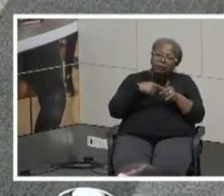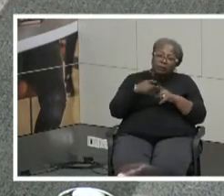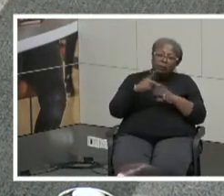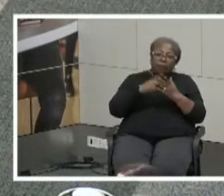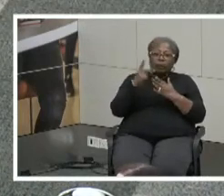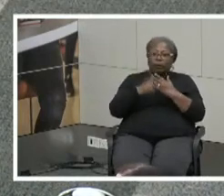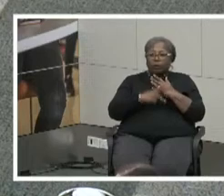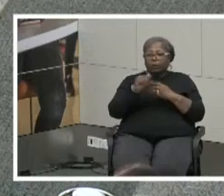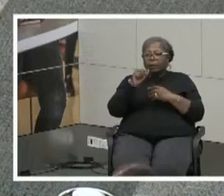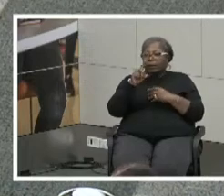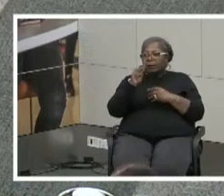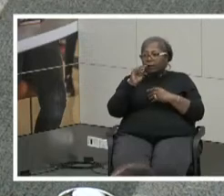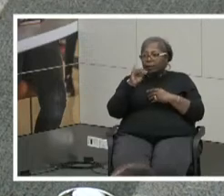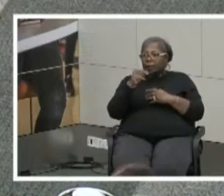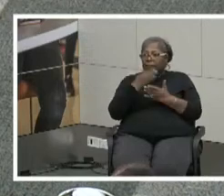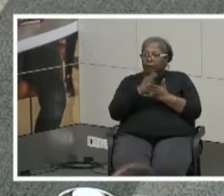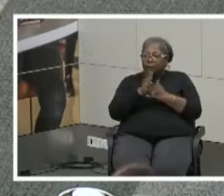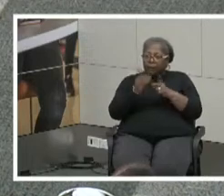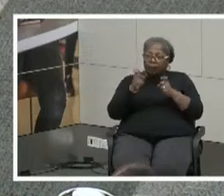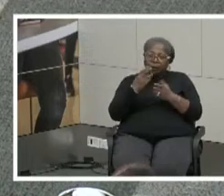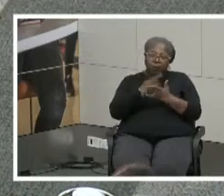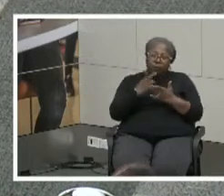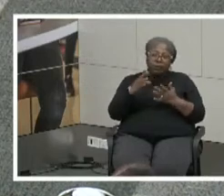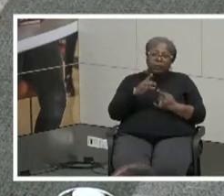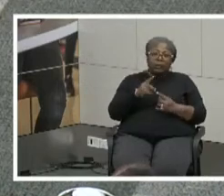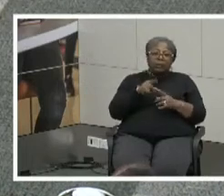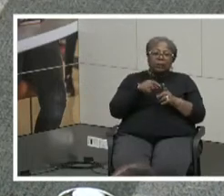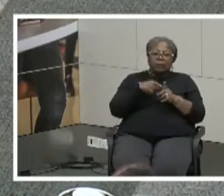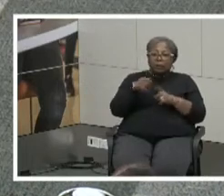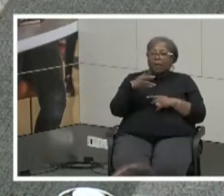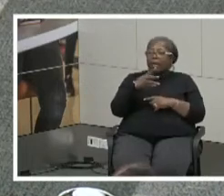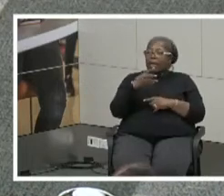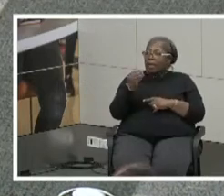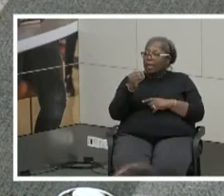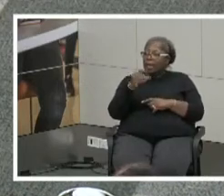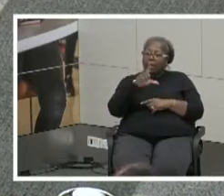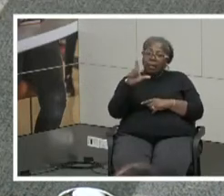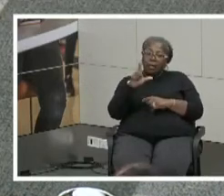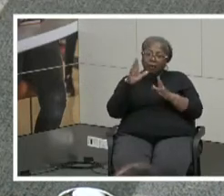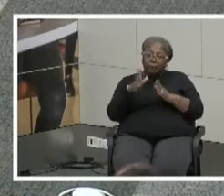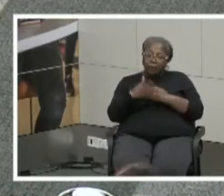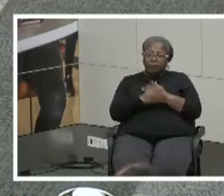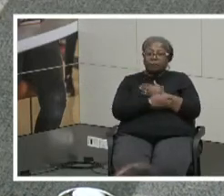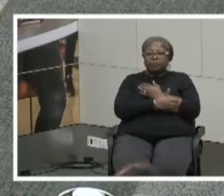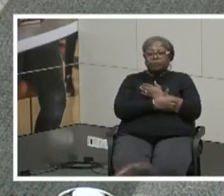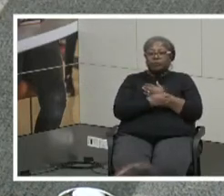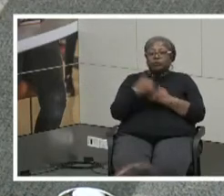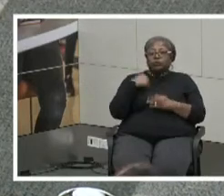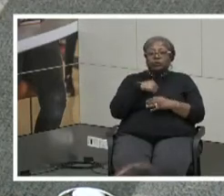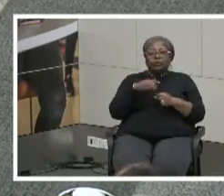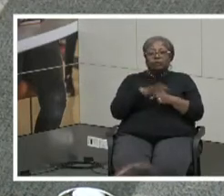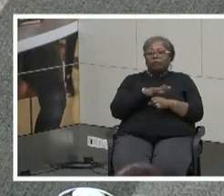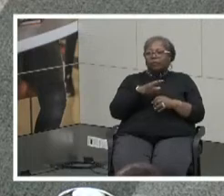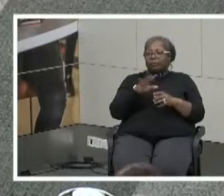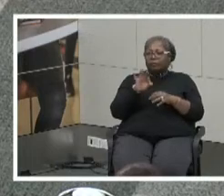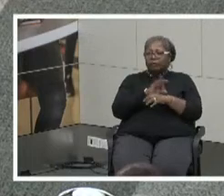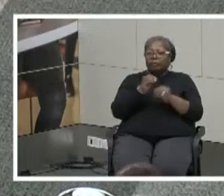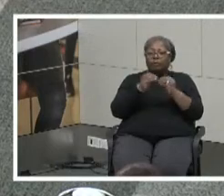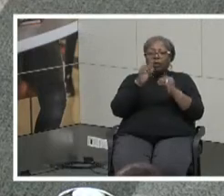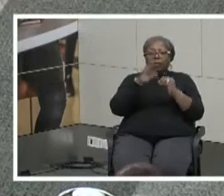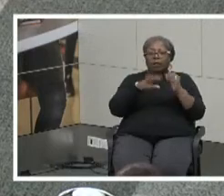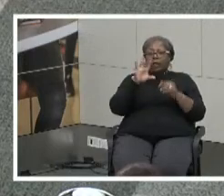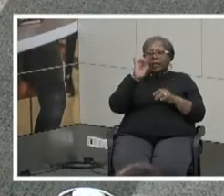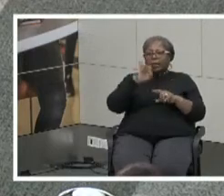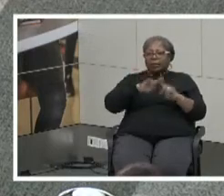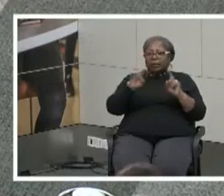program administrators but managers resource Specialists and Librarians we fulfill the functions of more than eight different